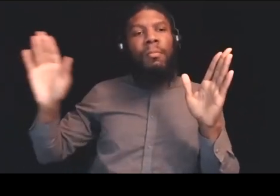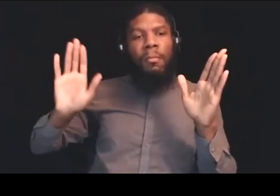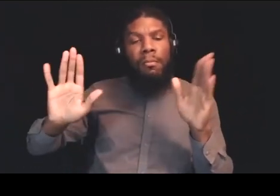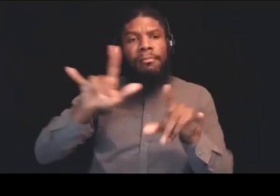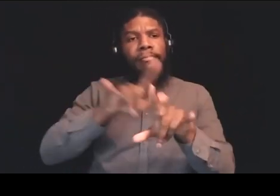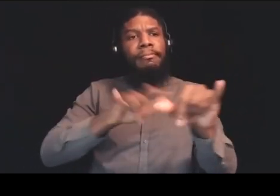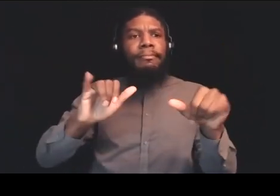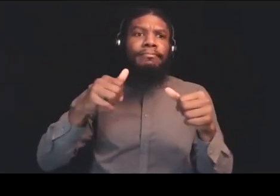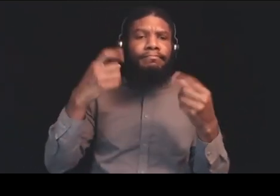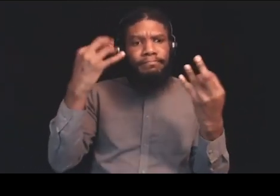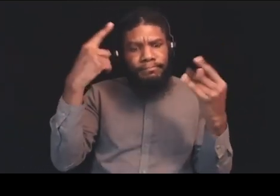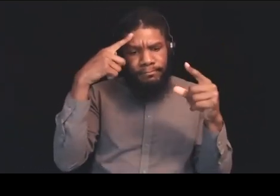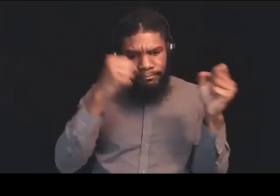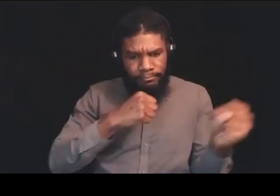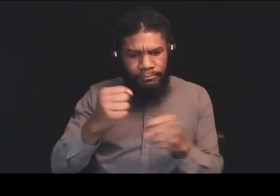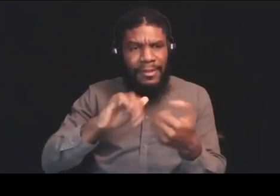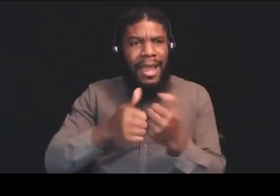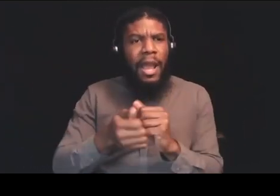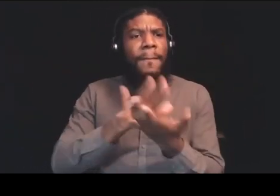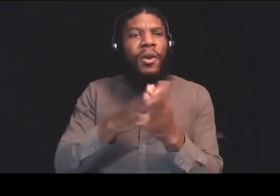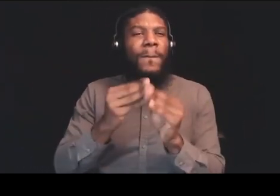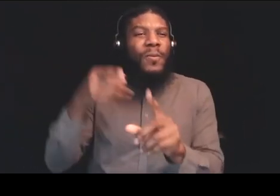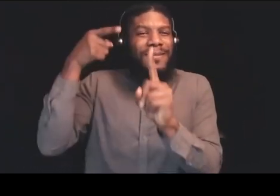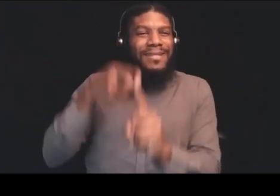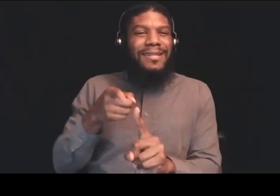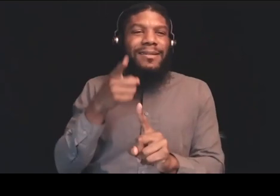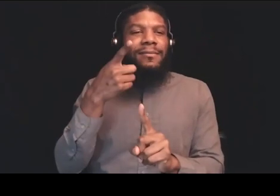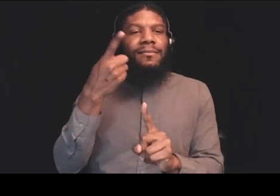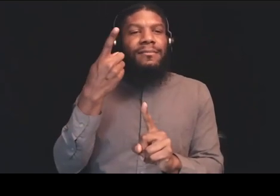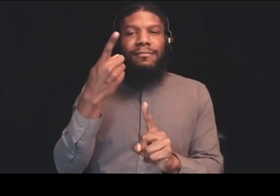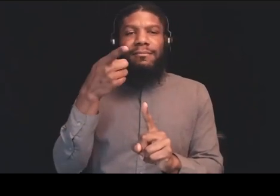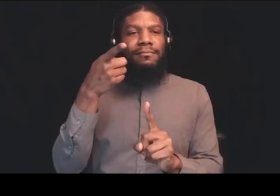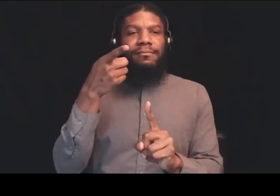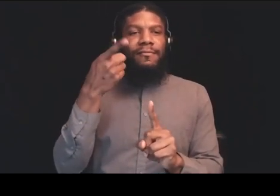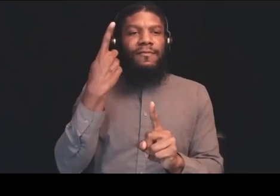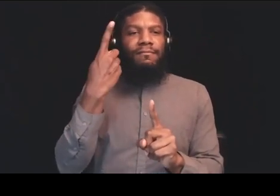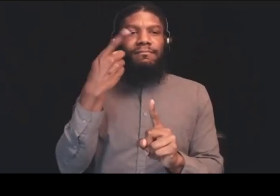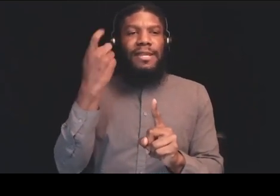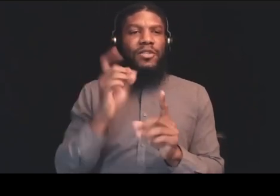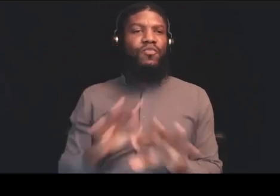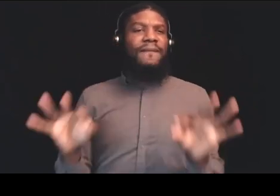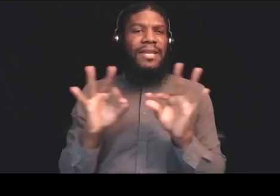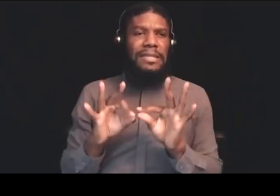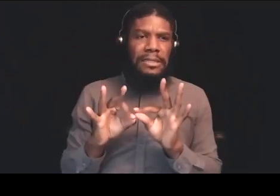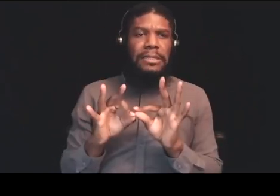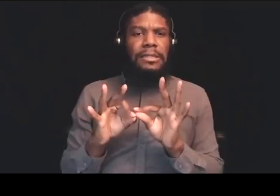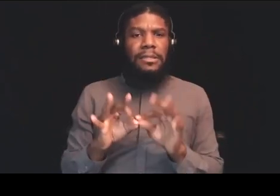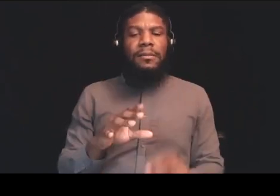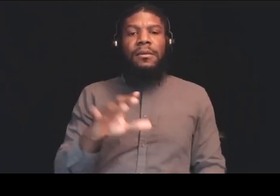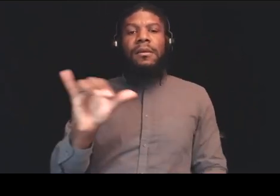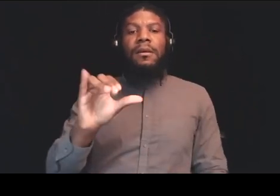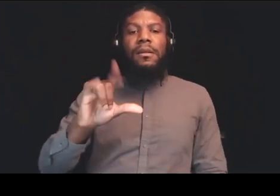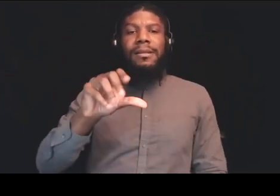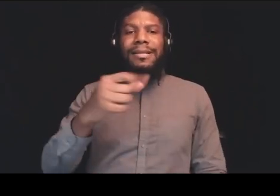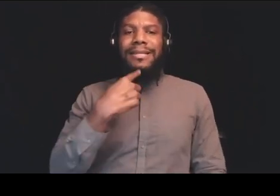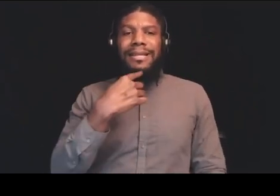how to make it specific enough so it's relevant. Yes. And as Lisa says, and Megan, I